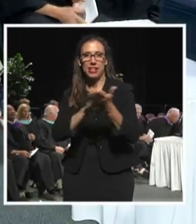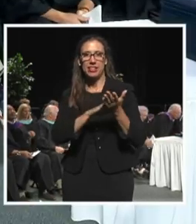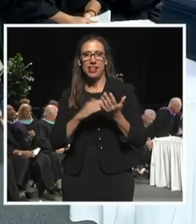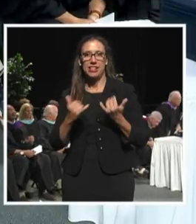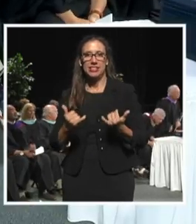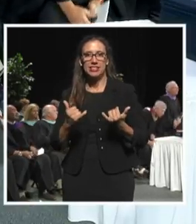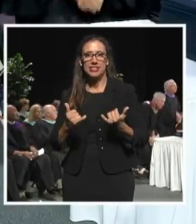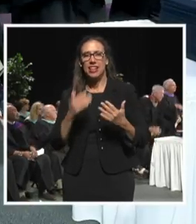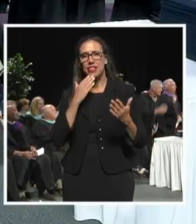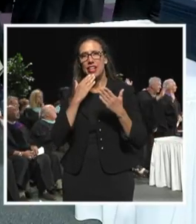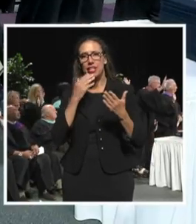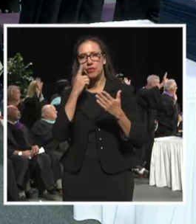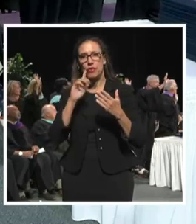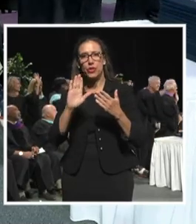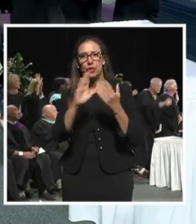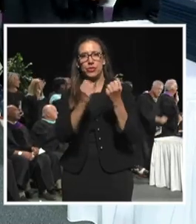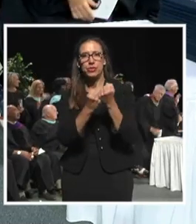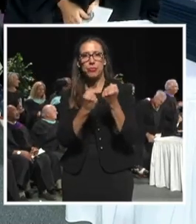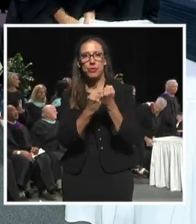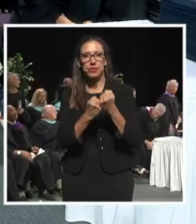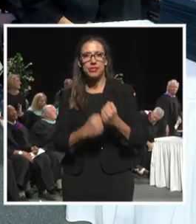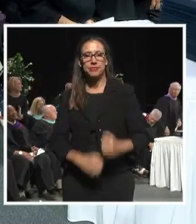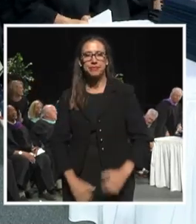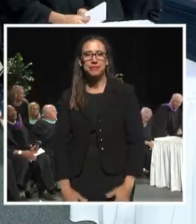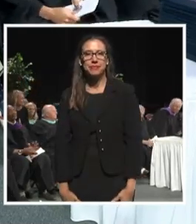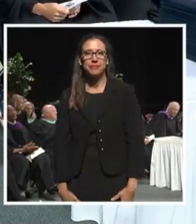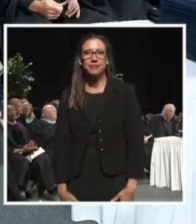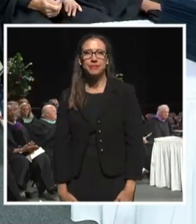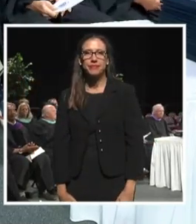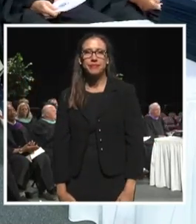time? Thank you for your support.